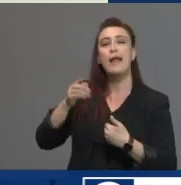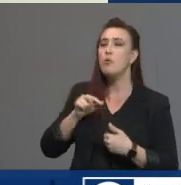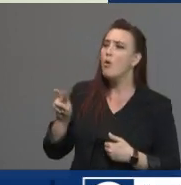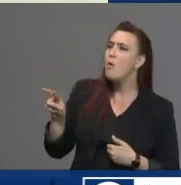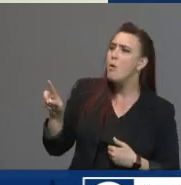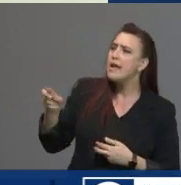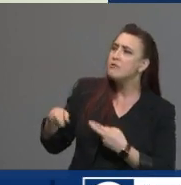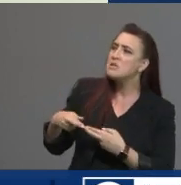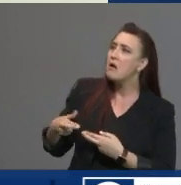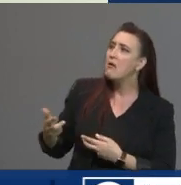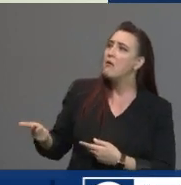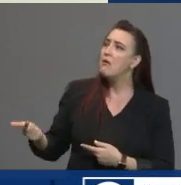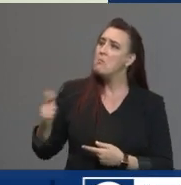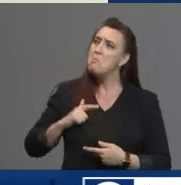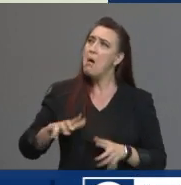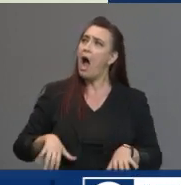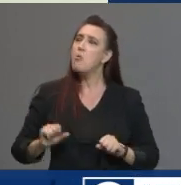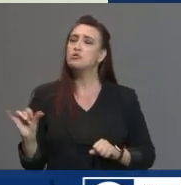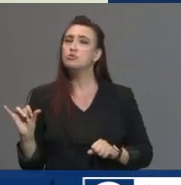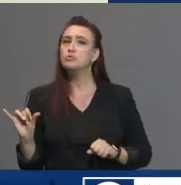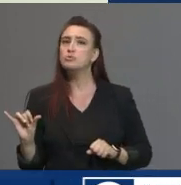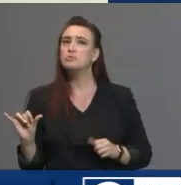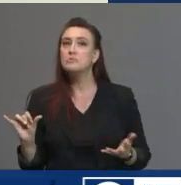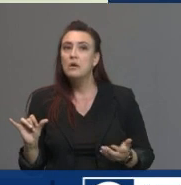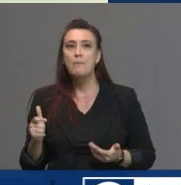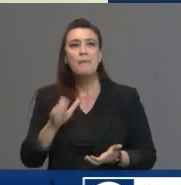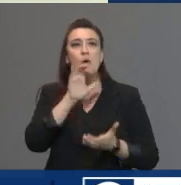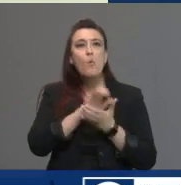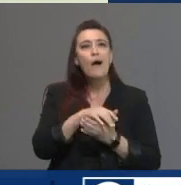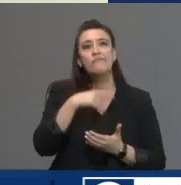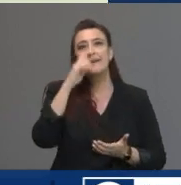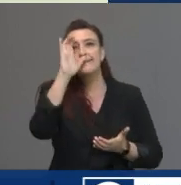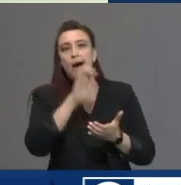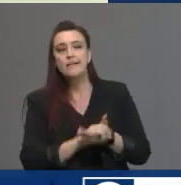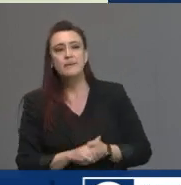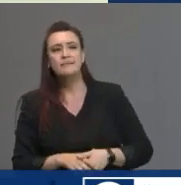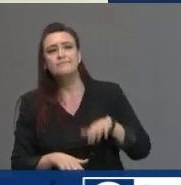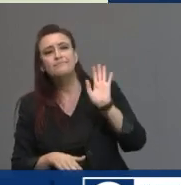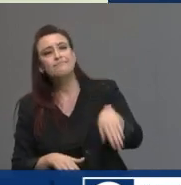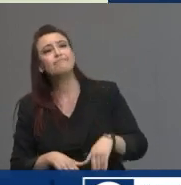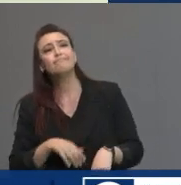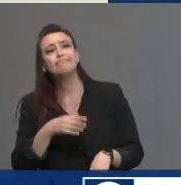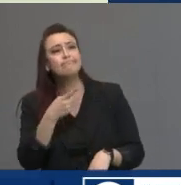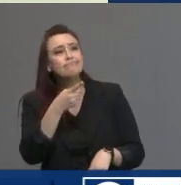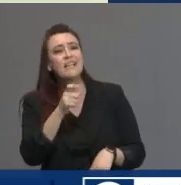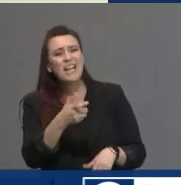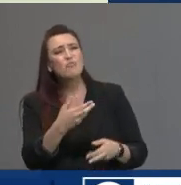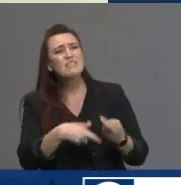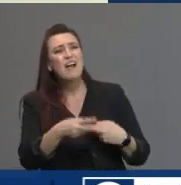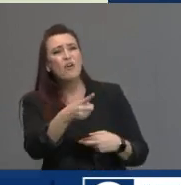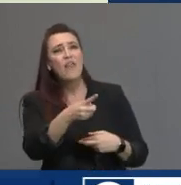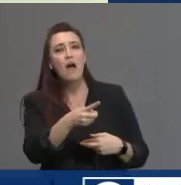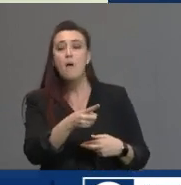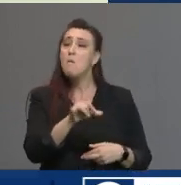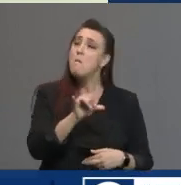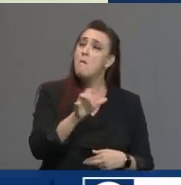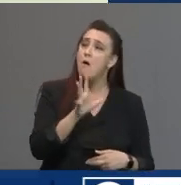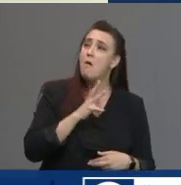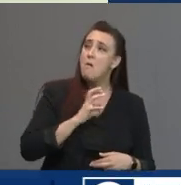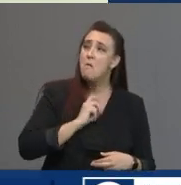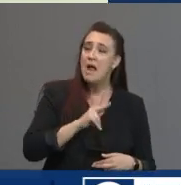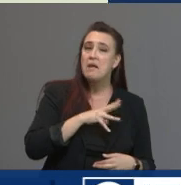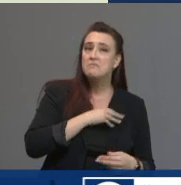case, it would be wife to husband, saying this is what we should do, this is what we